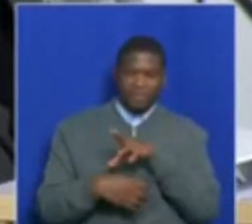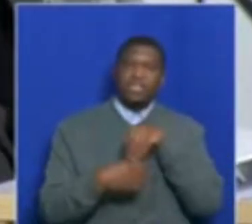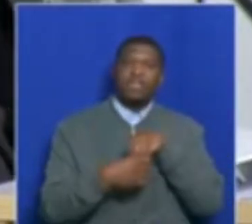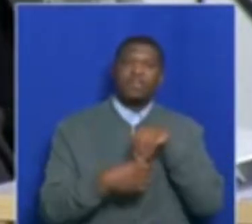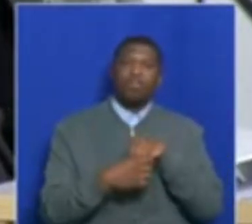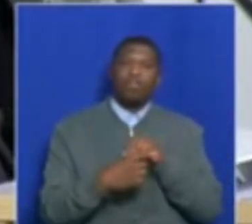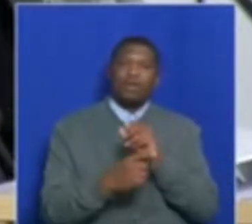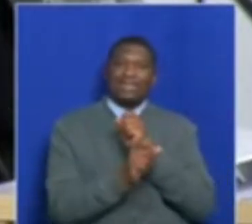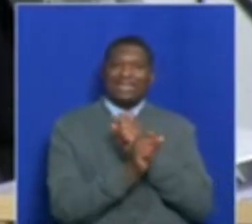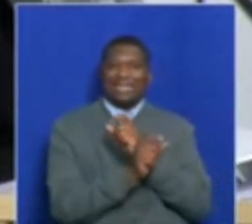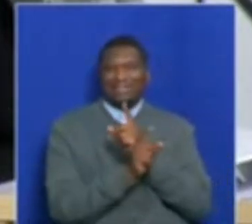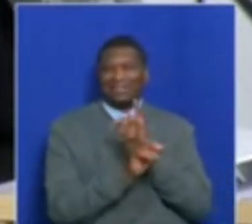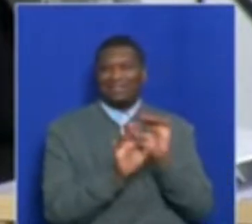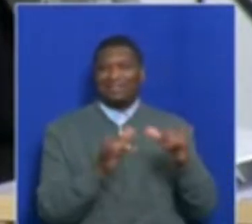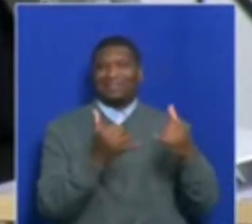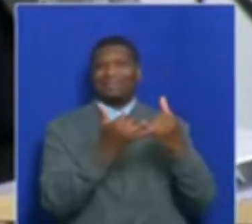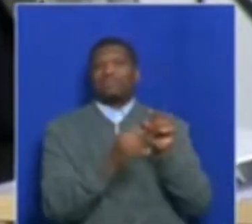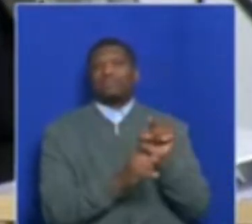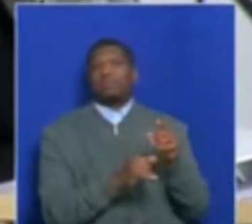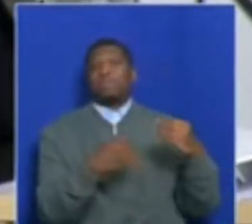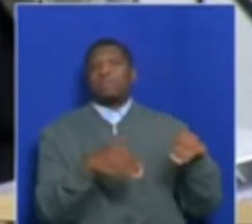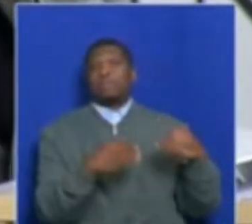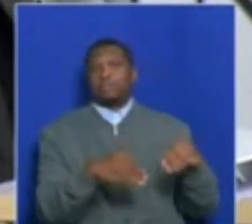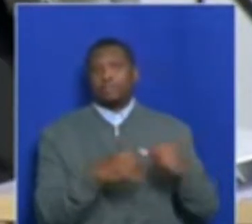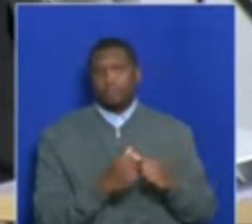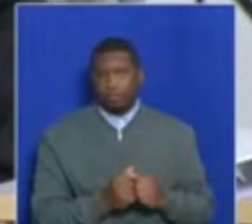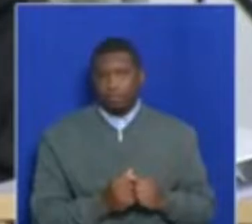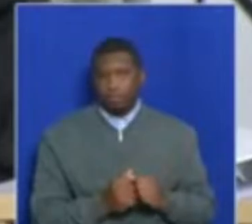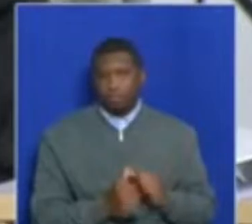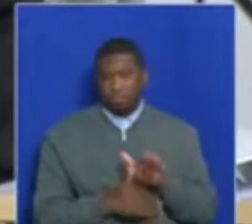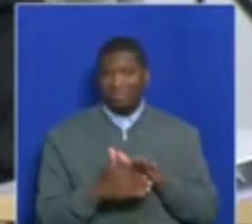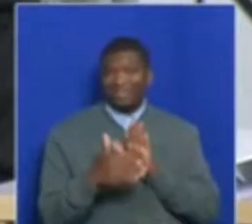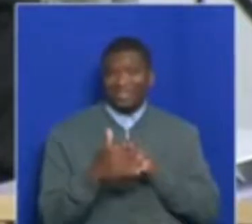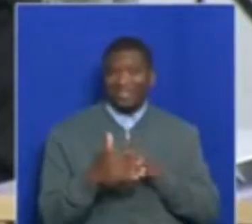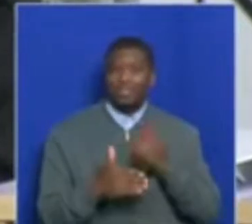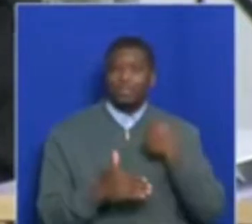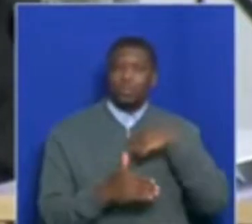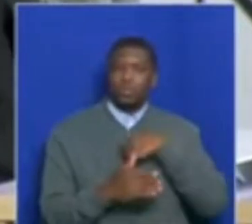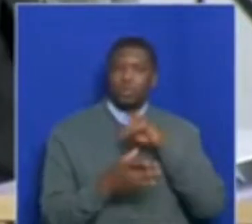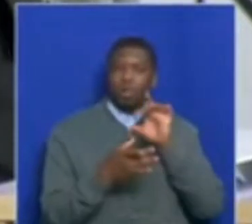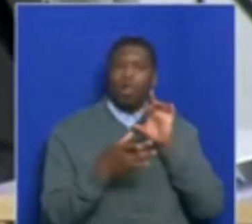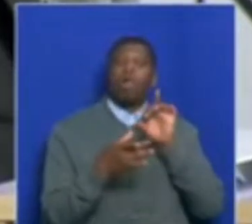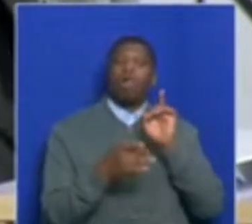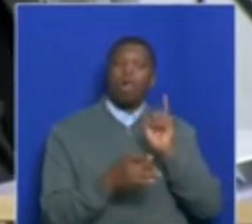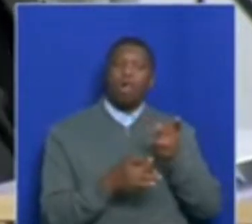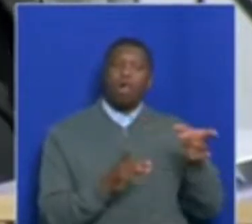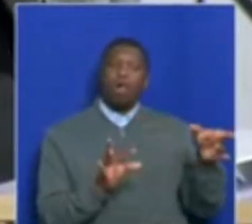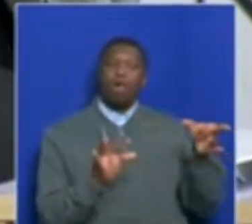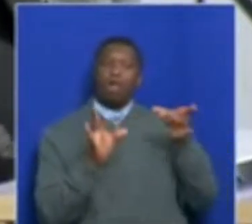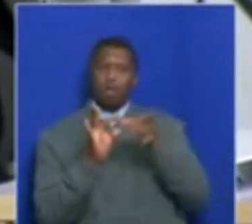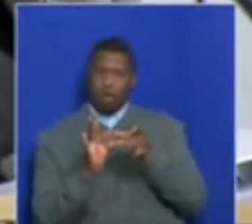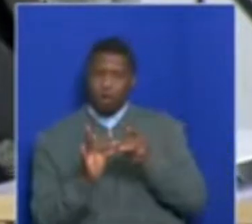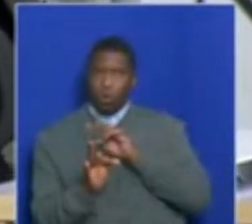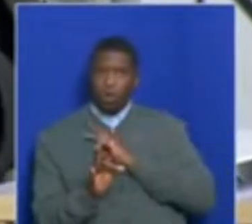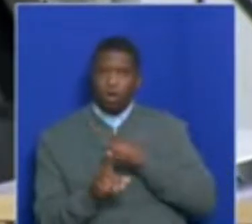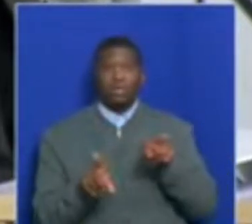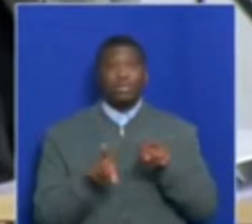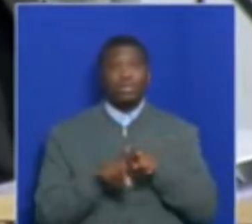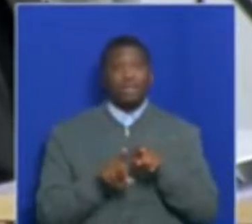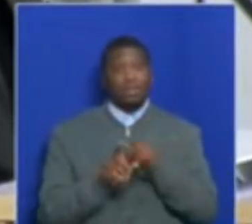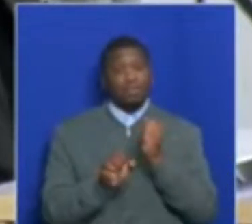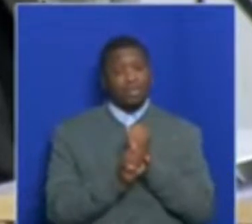and that is why we make that connection. Is that because the same task team is involved in shooting